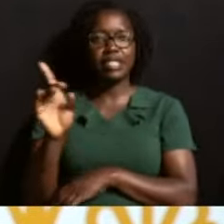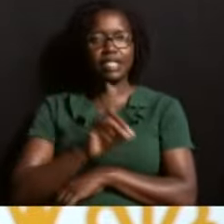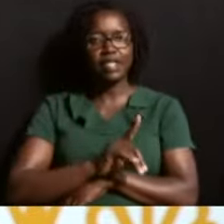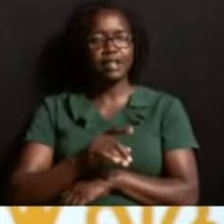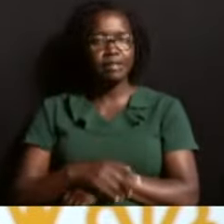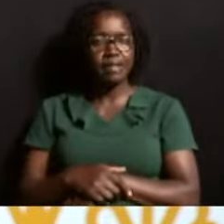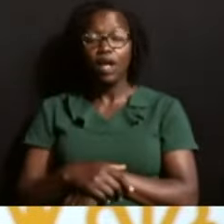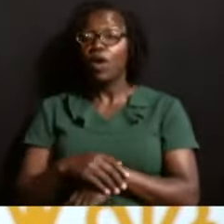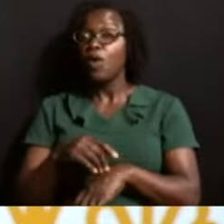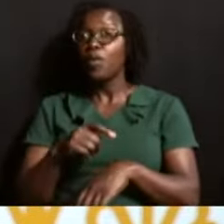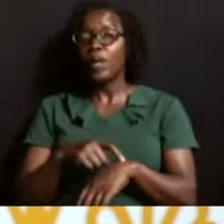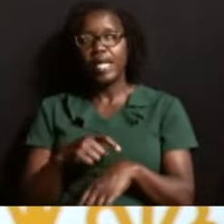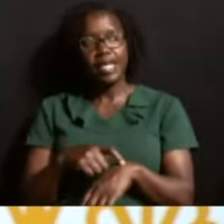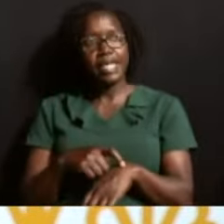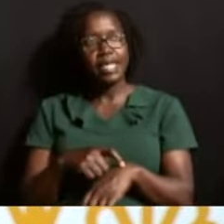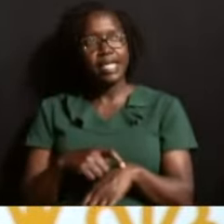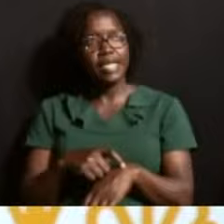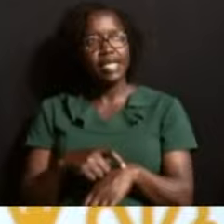when